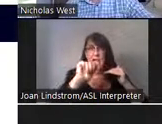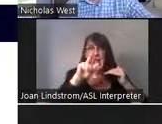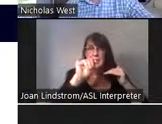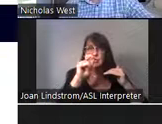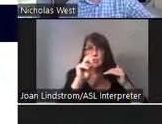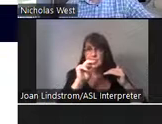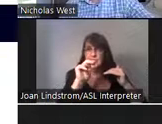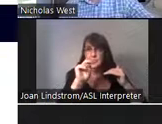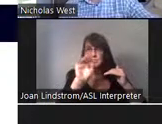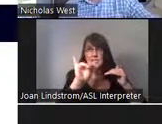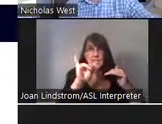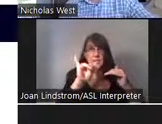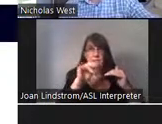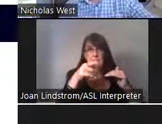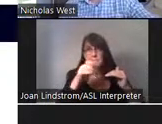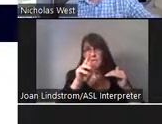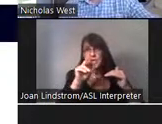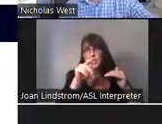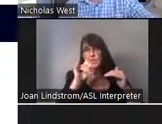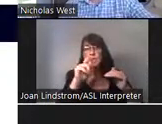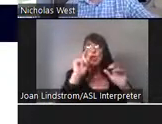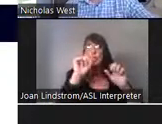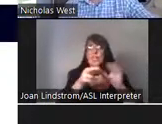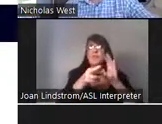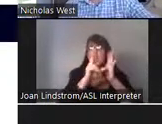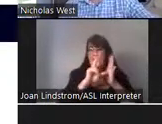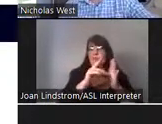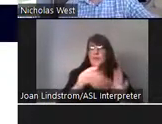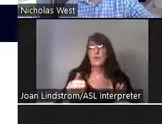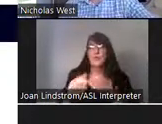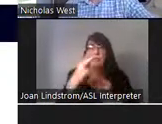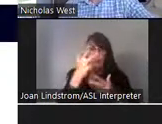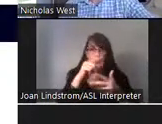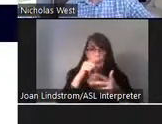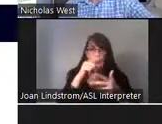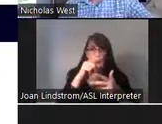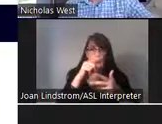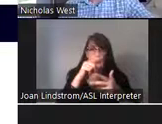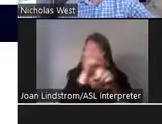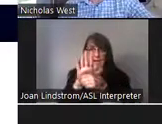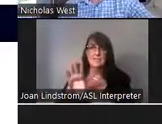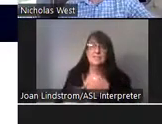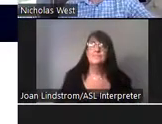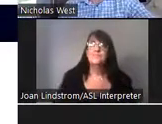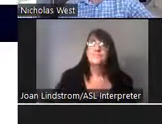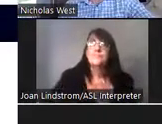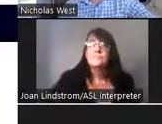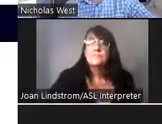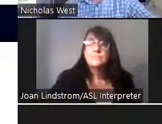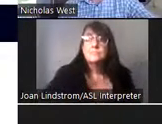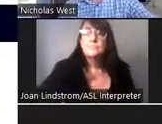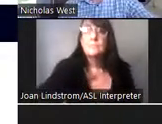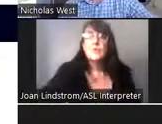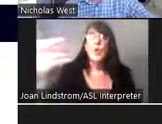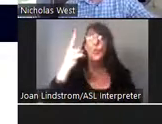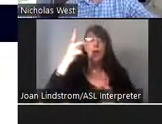sustainable procurements. So you can cover it basically in three different areas. Bucket one is the performance requirements, where